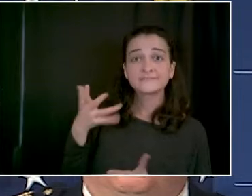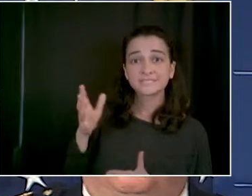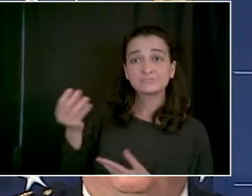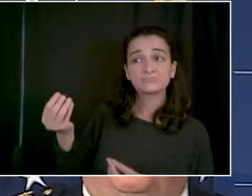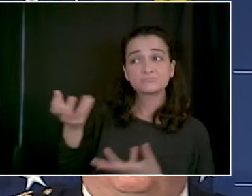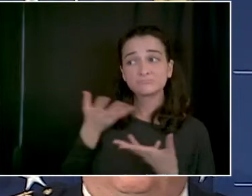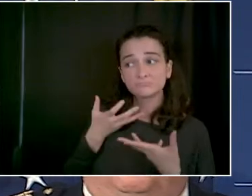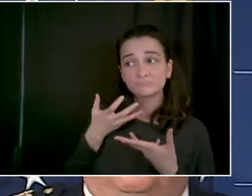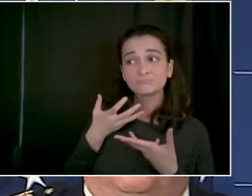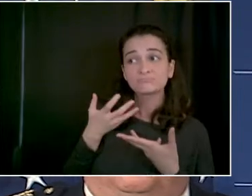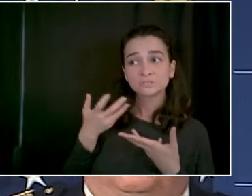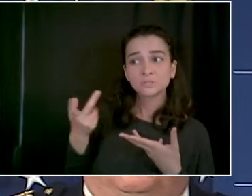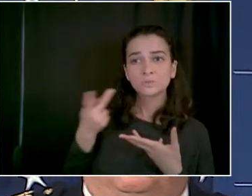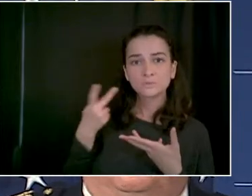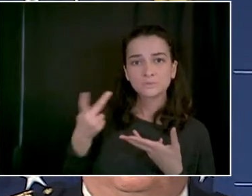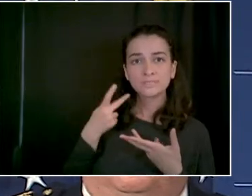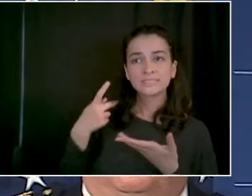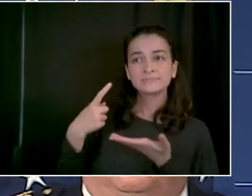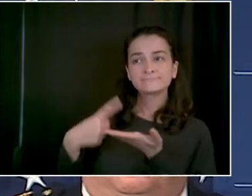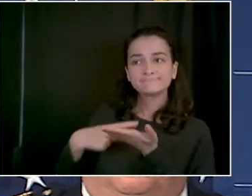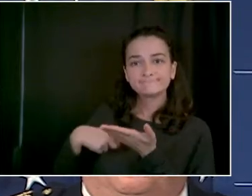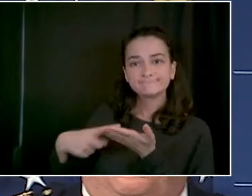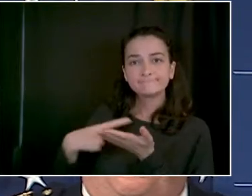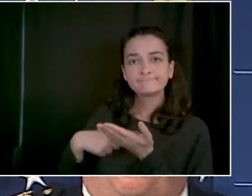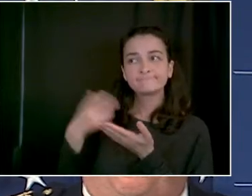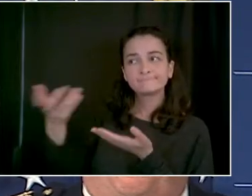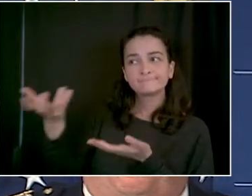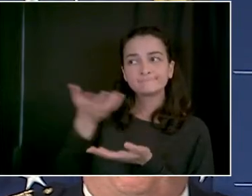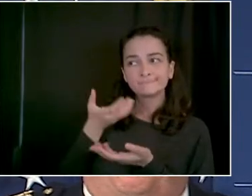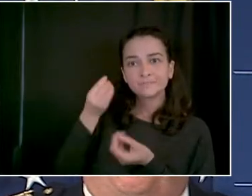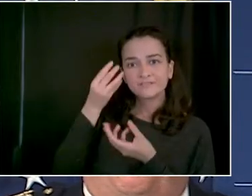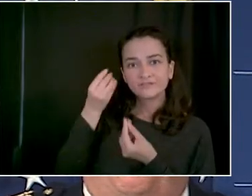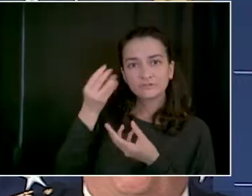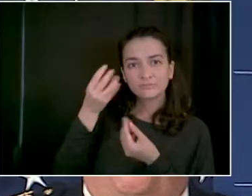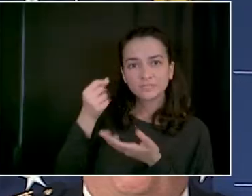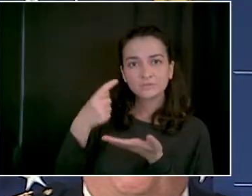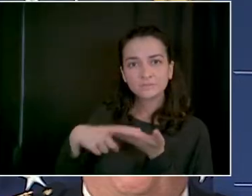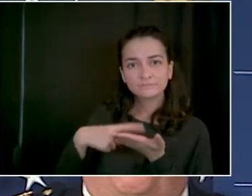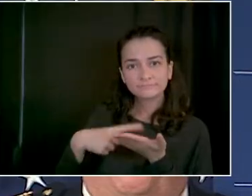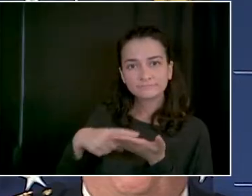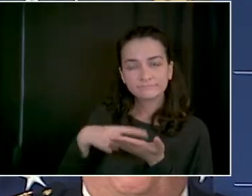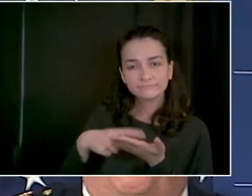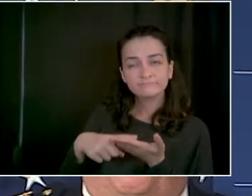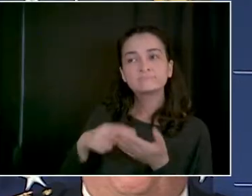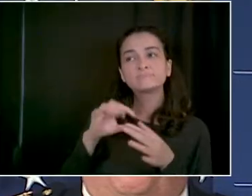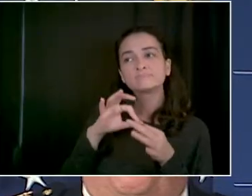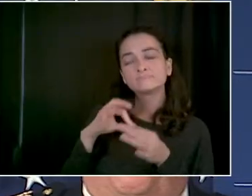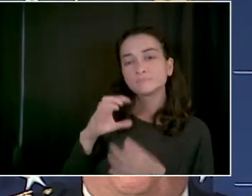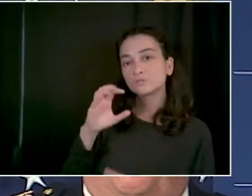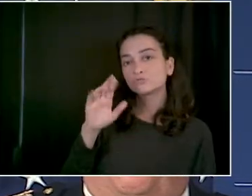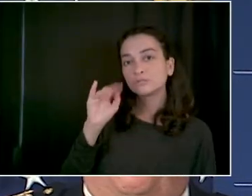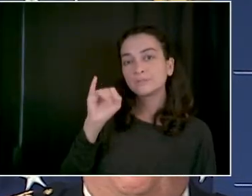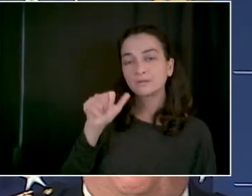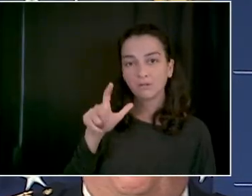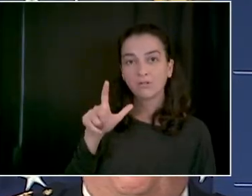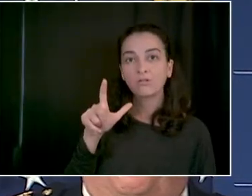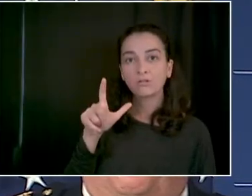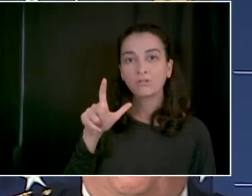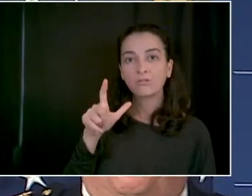as part of a criminal investigation into money laundering. The paperwork is very clear on that, and that